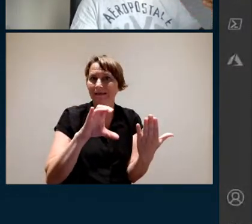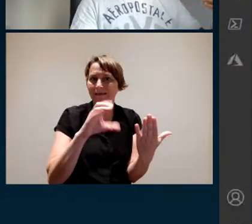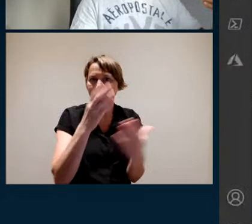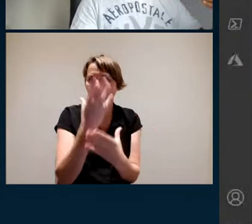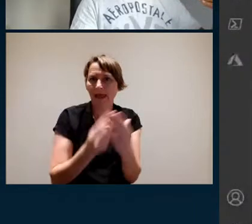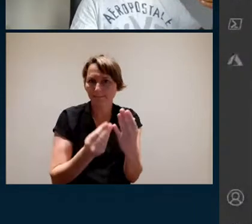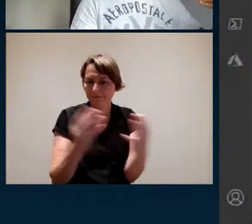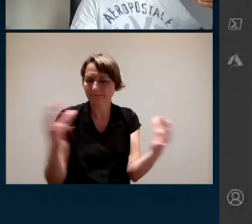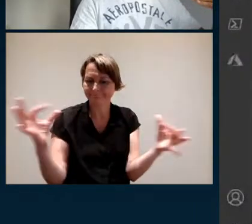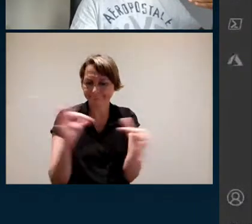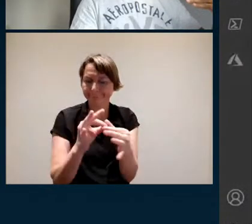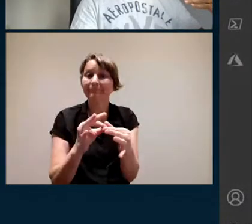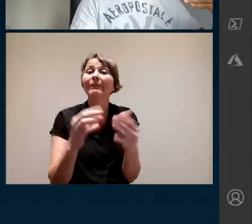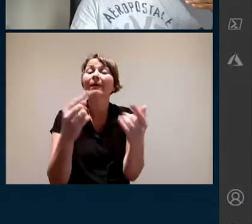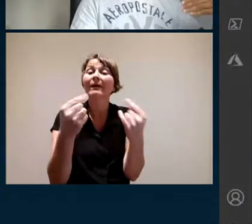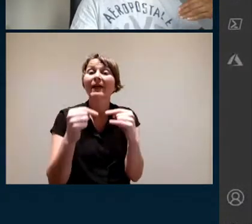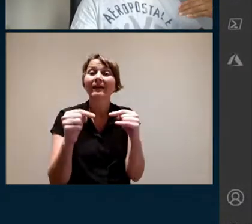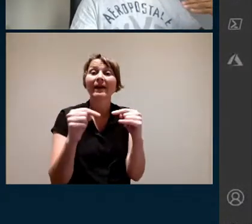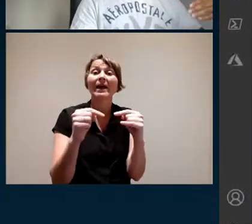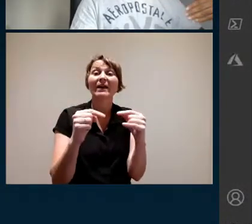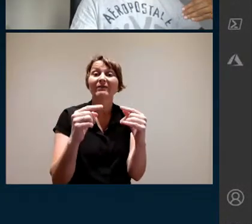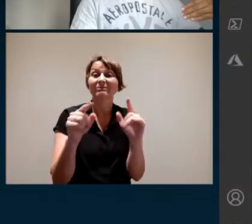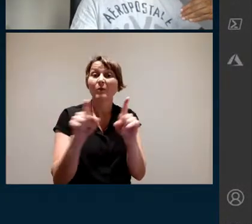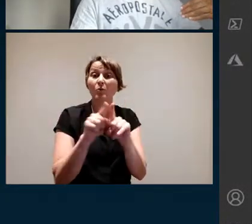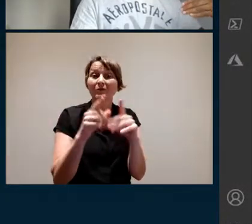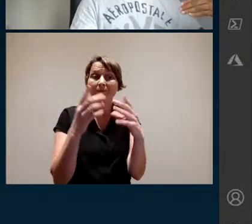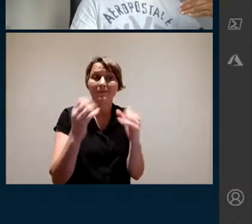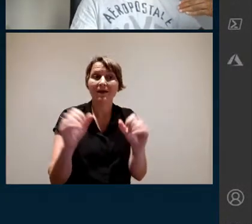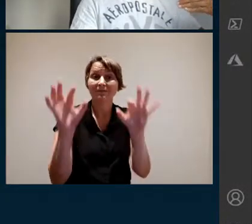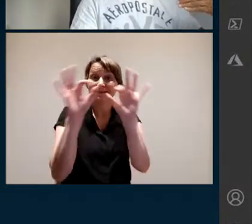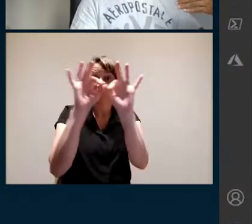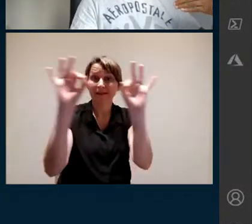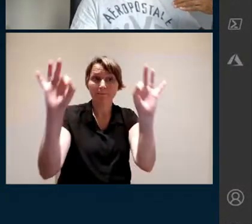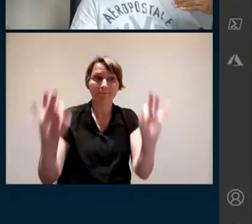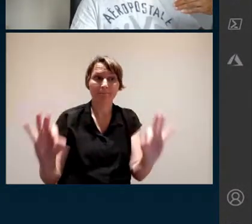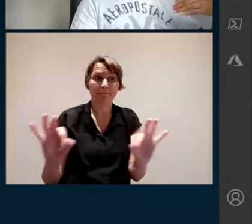templates, ARM templates, which does a lot of actions with